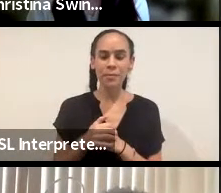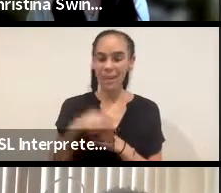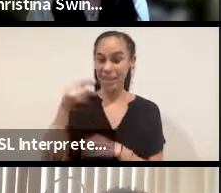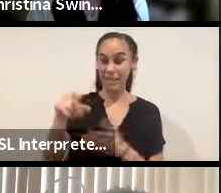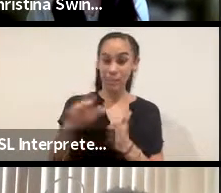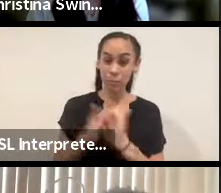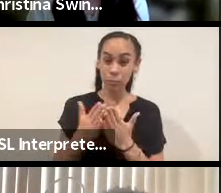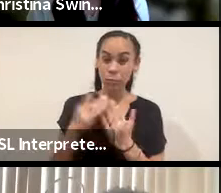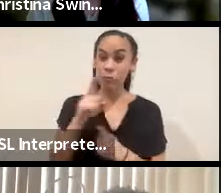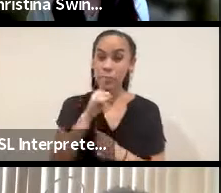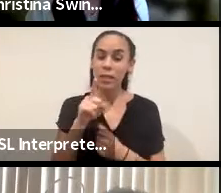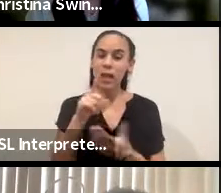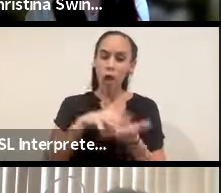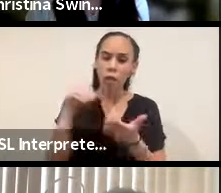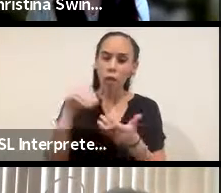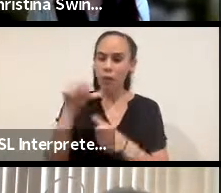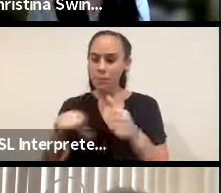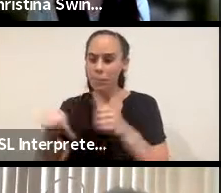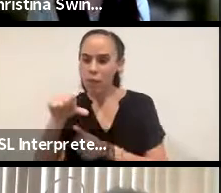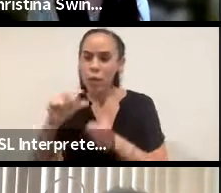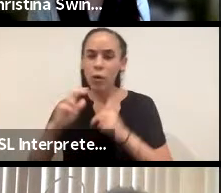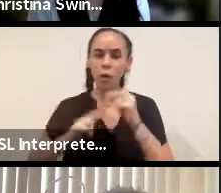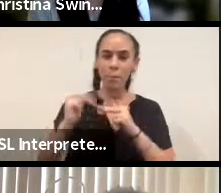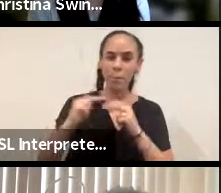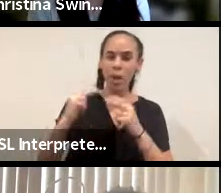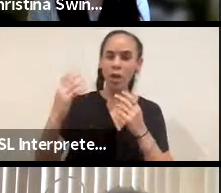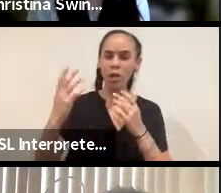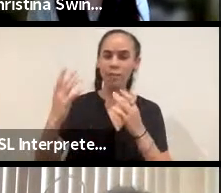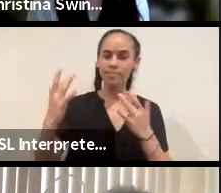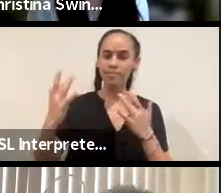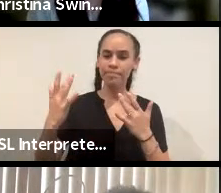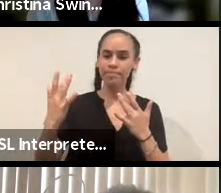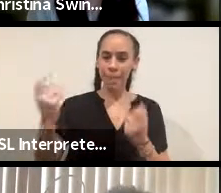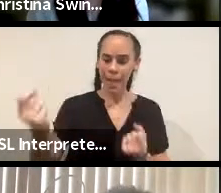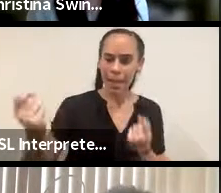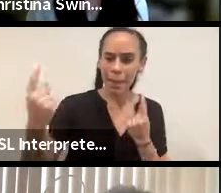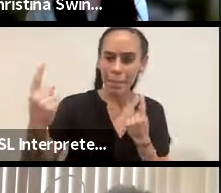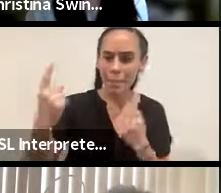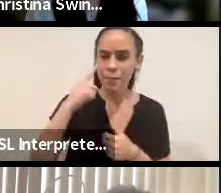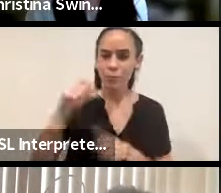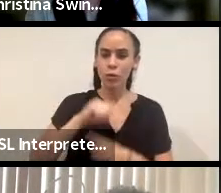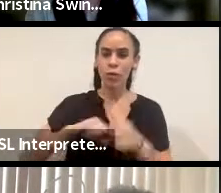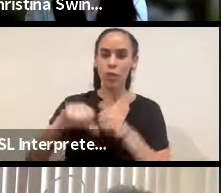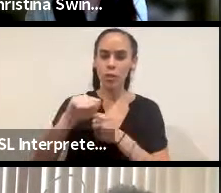each other, to build empathy for each other, and to take action for each other.